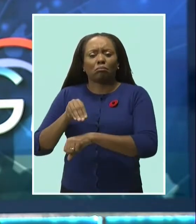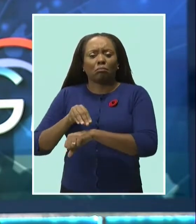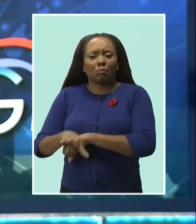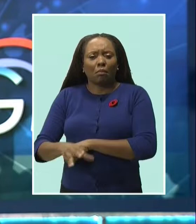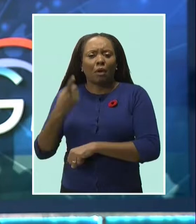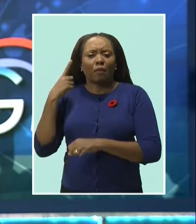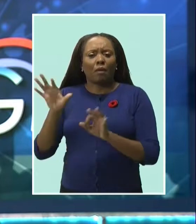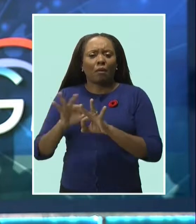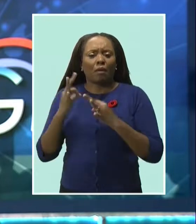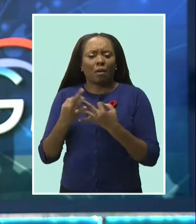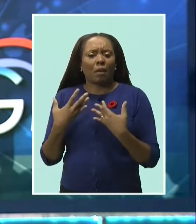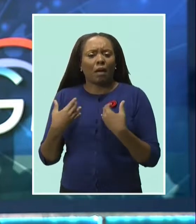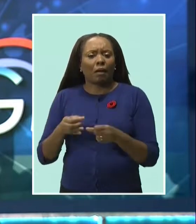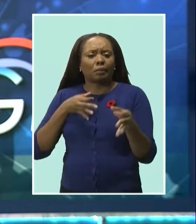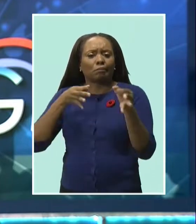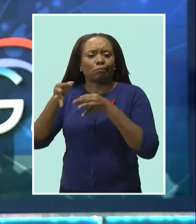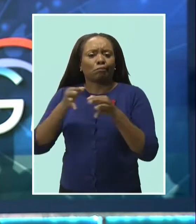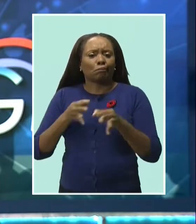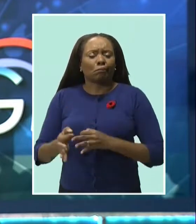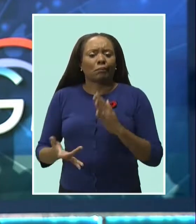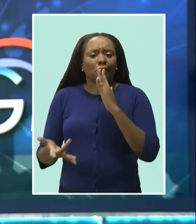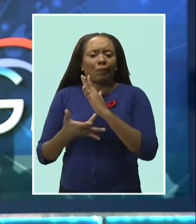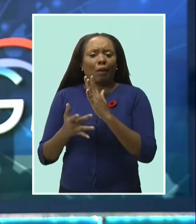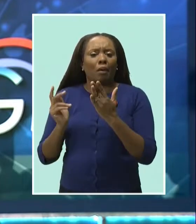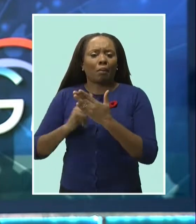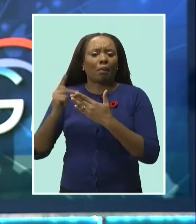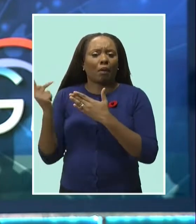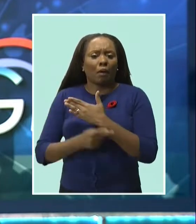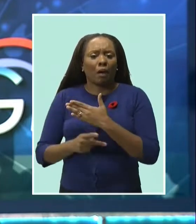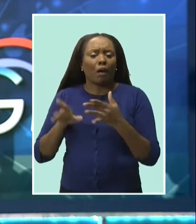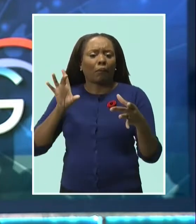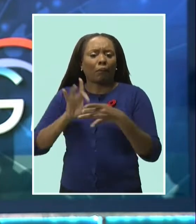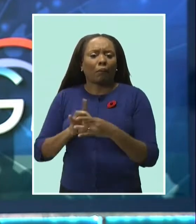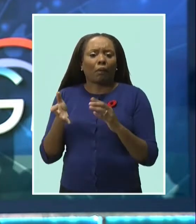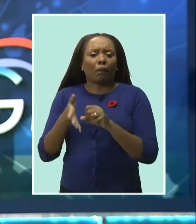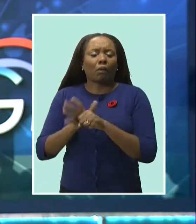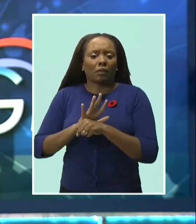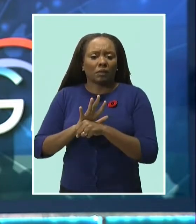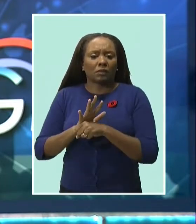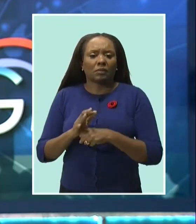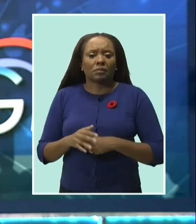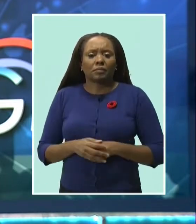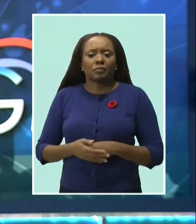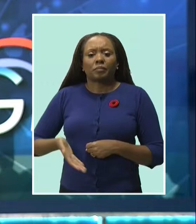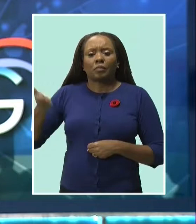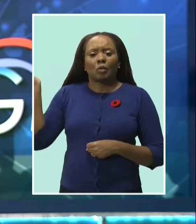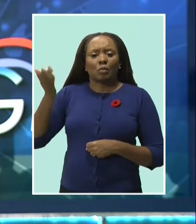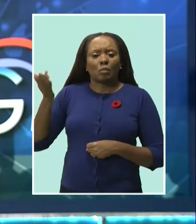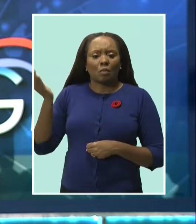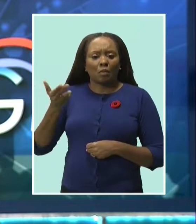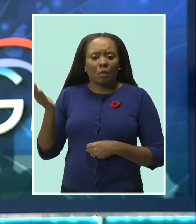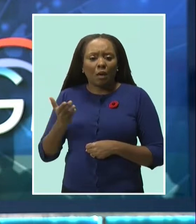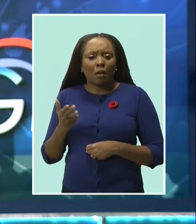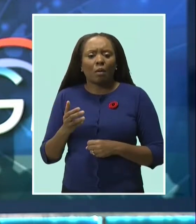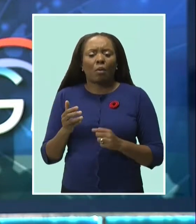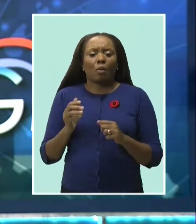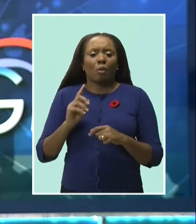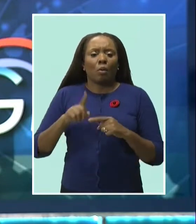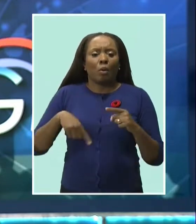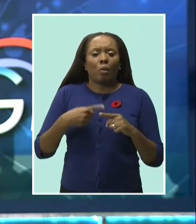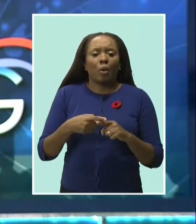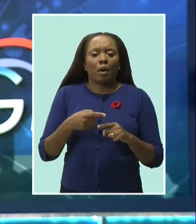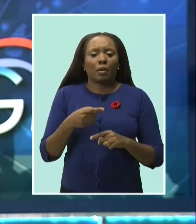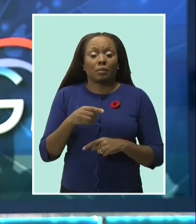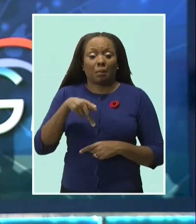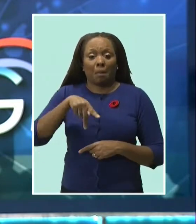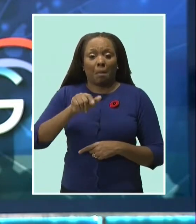rollout, explained the technical programs in relation to the COVID-19 pandemic in Barbados. She was speaking during the handover of